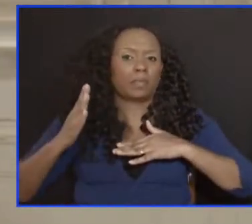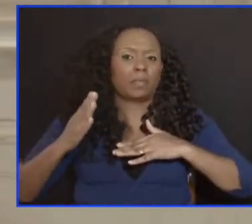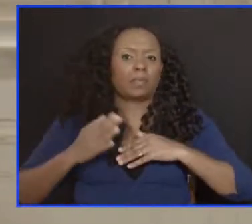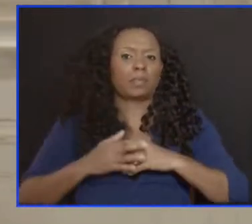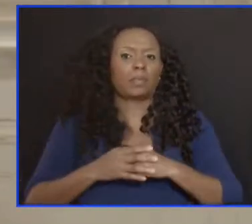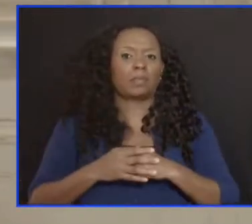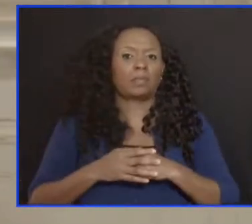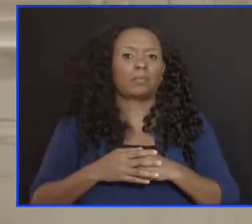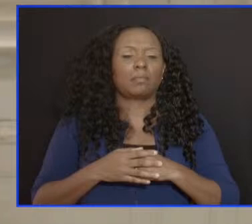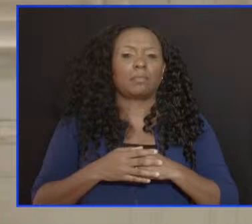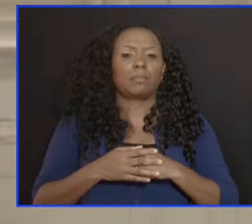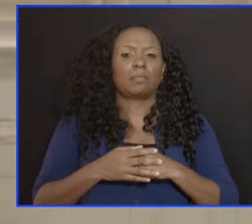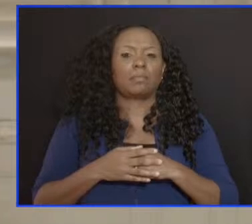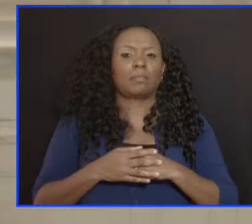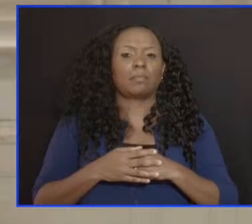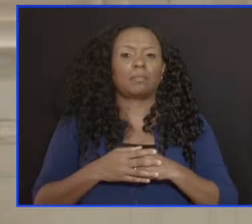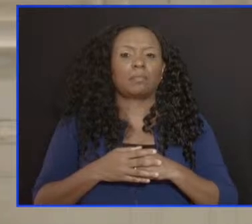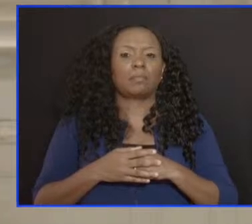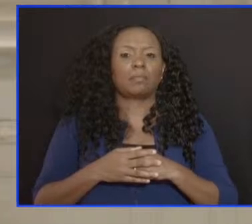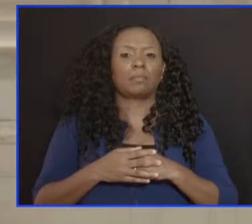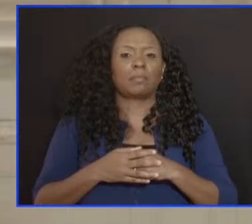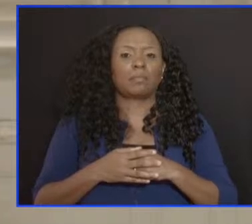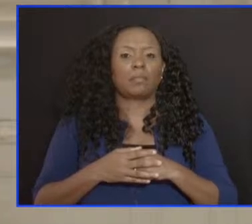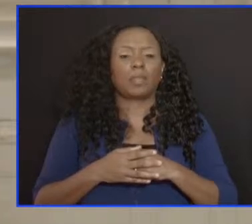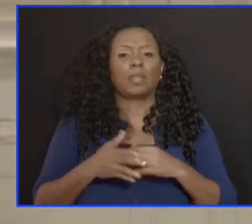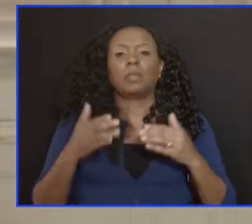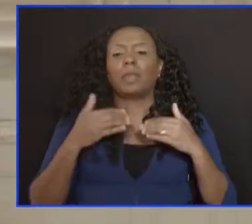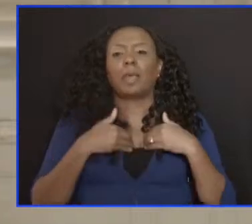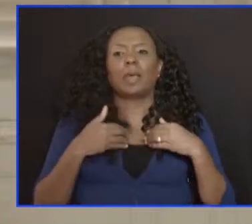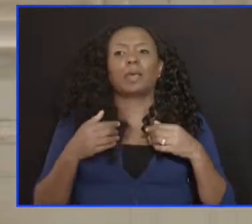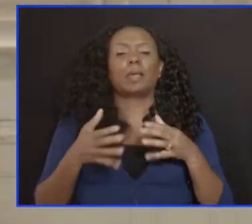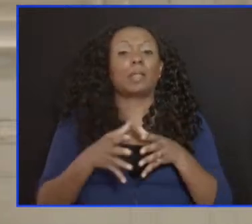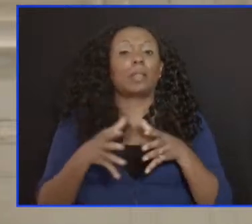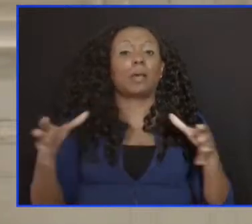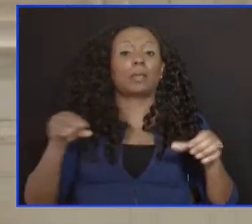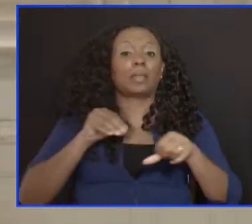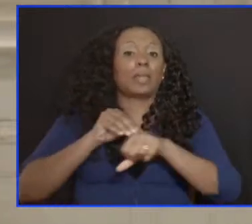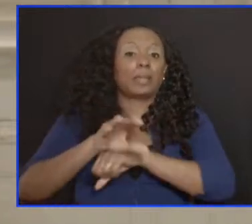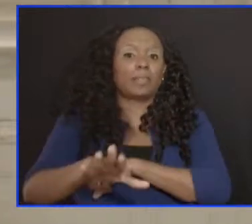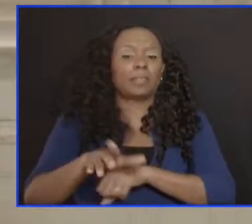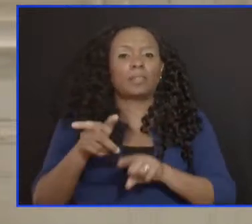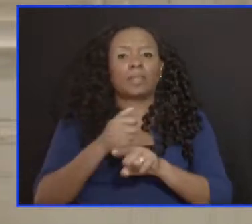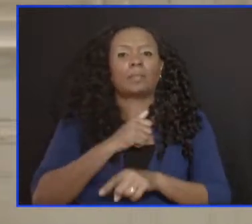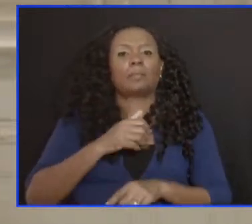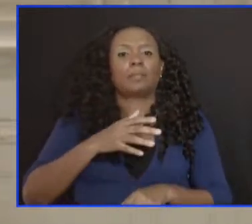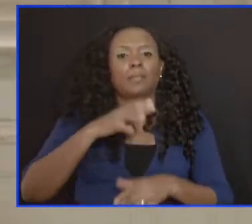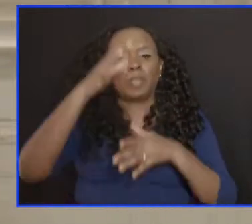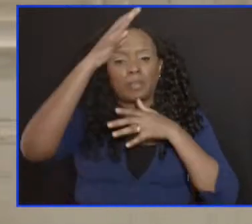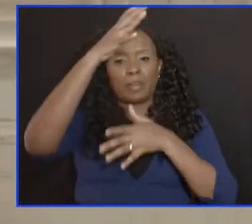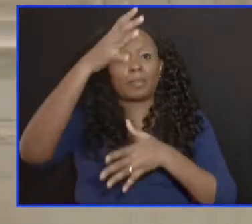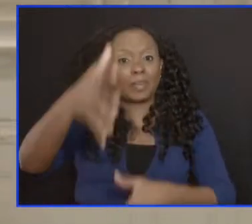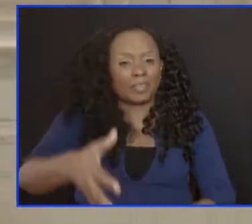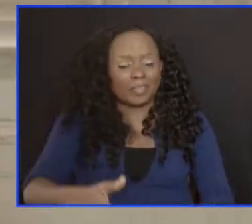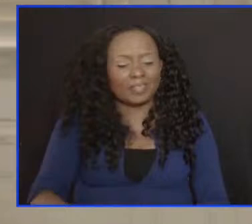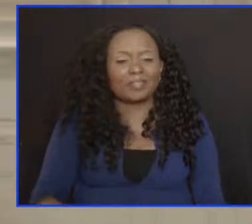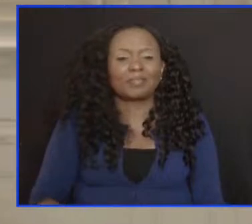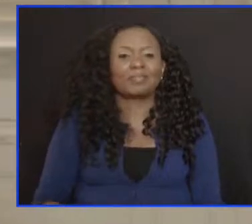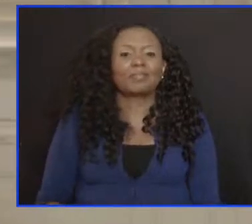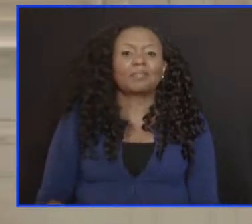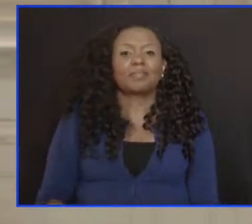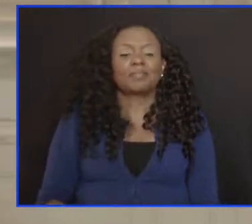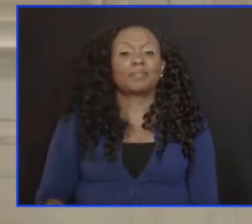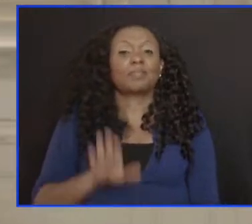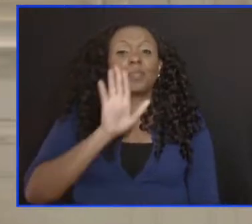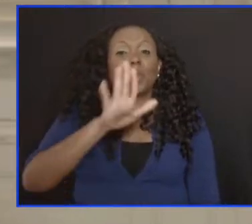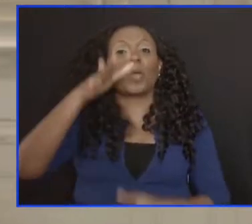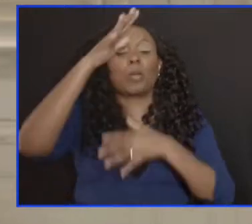had a major influence from your grannies. I'm telling you, or your grandfathers. They had a lot of input